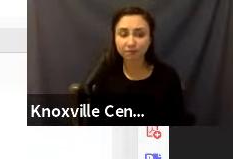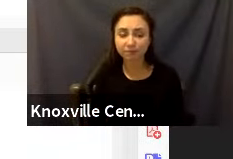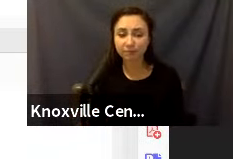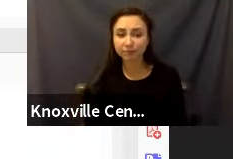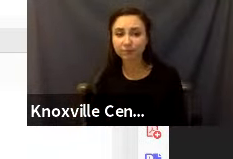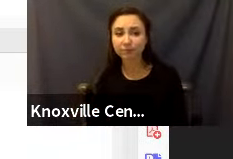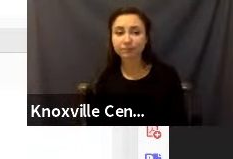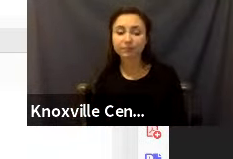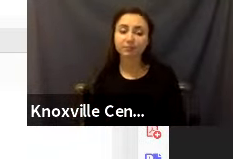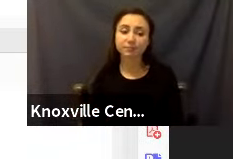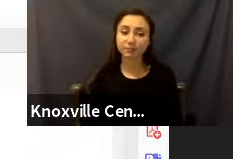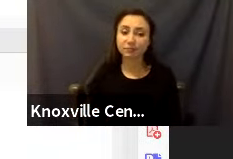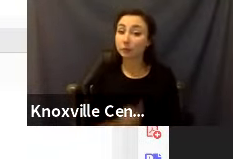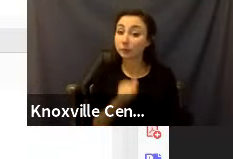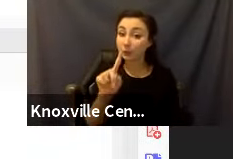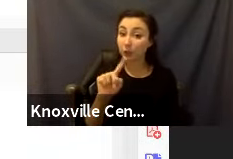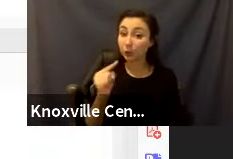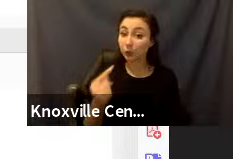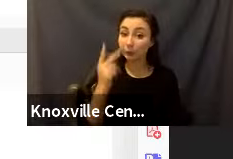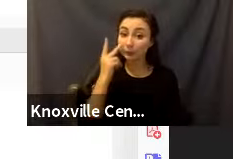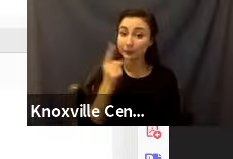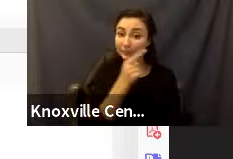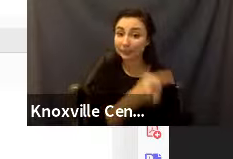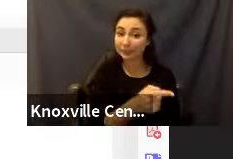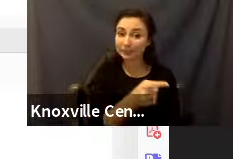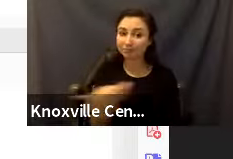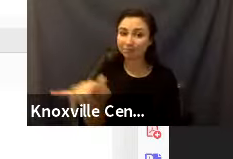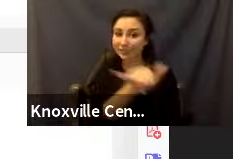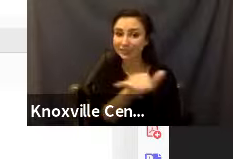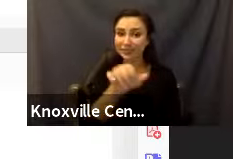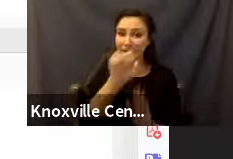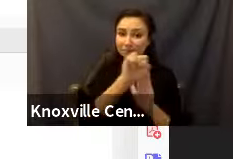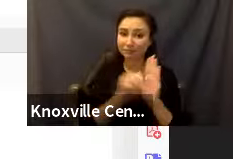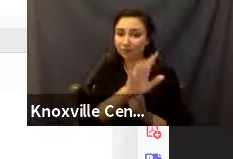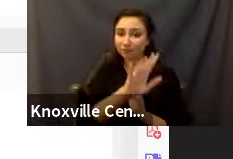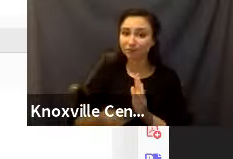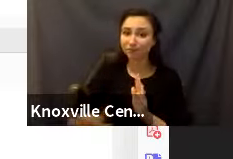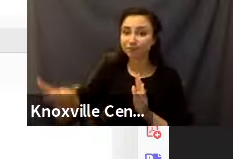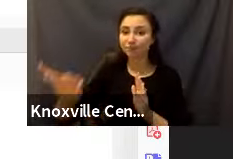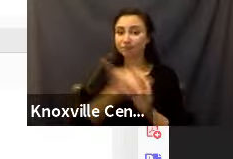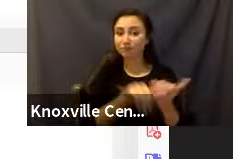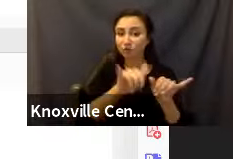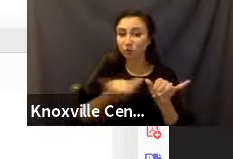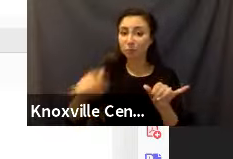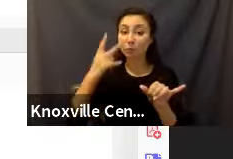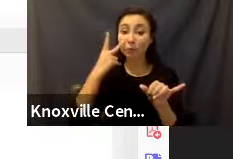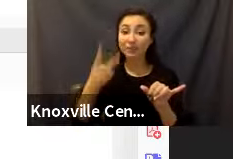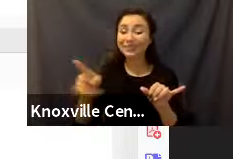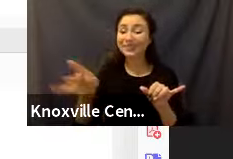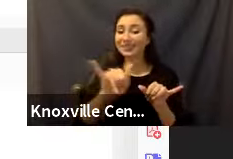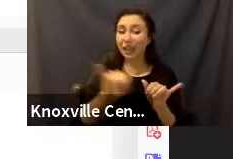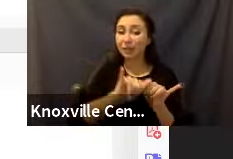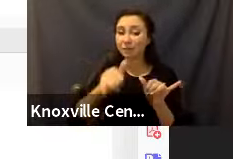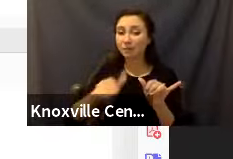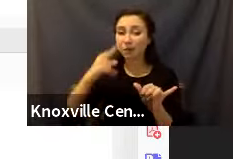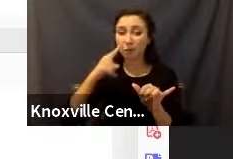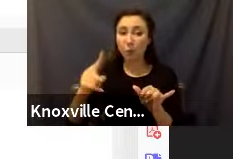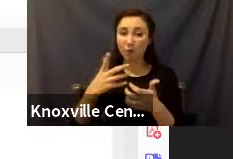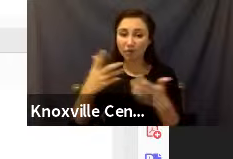So not only are we seeing this same trend across the state, but we're seeing the same trend across much of the